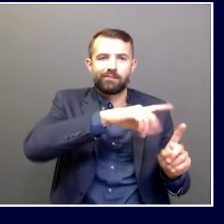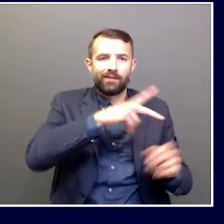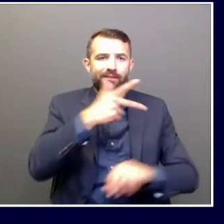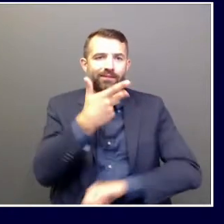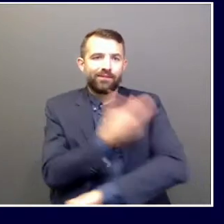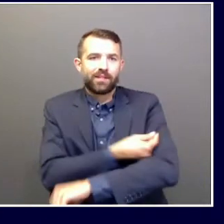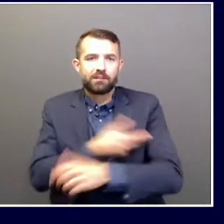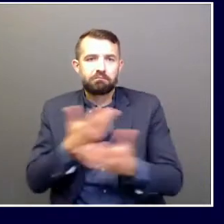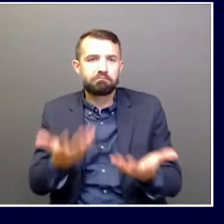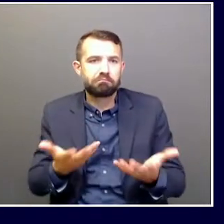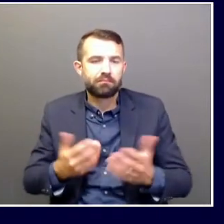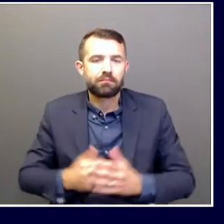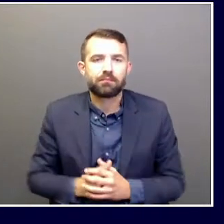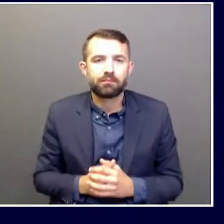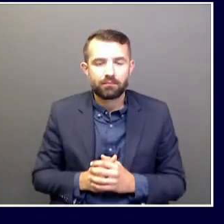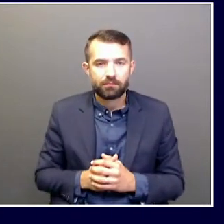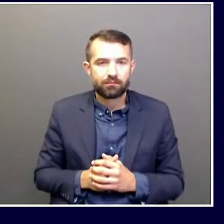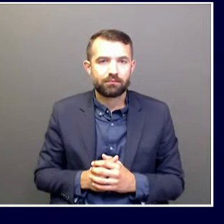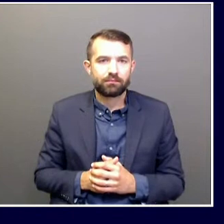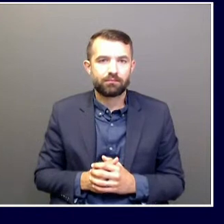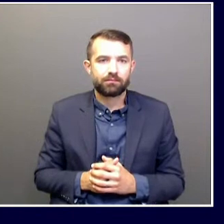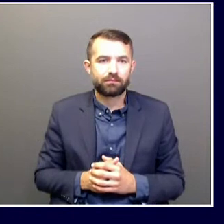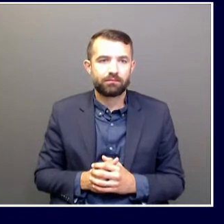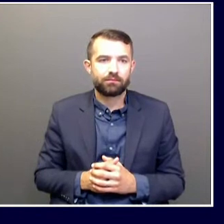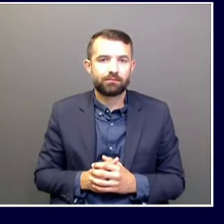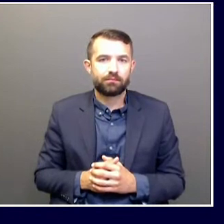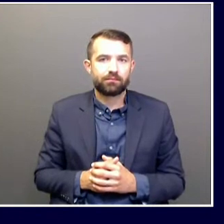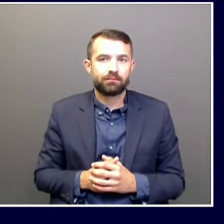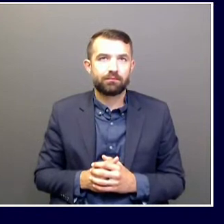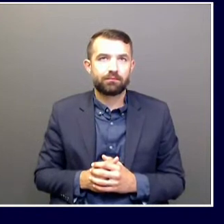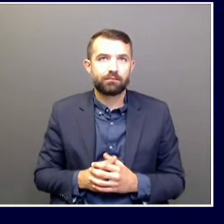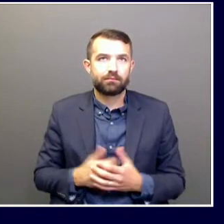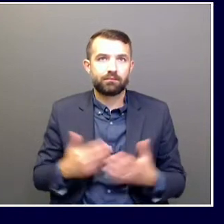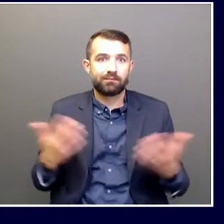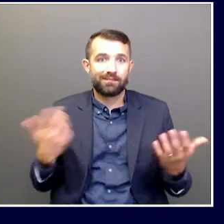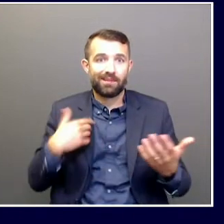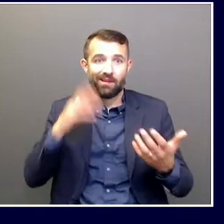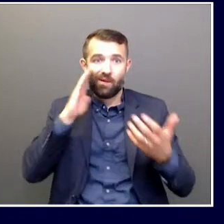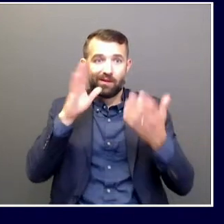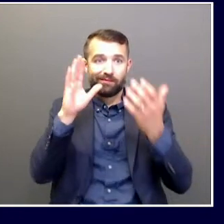I'll start, but I know that the governor and the commissioner most certainly have